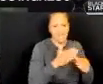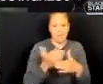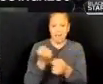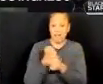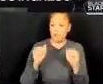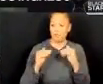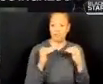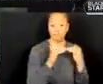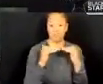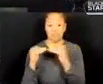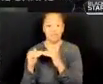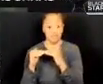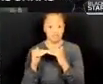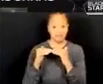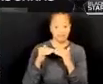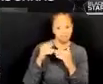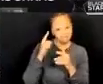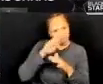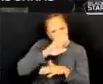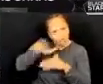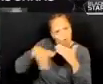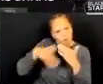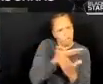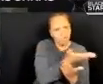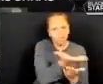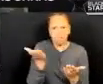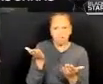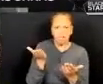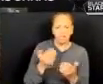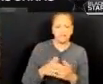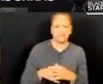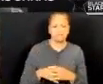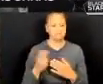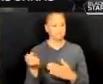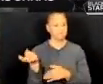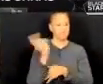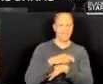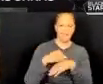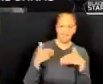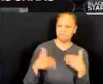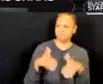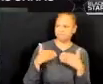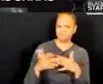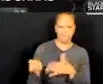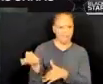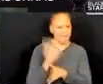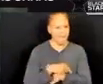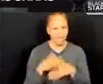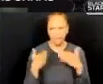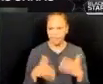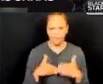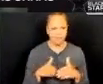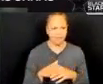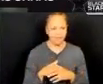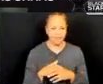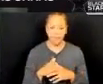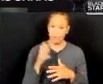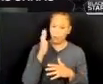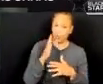a day, what a day that will be. But until then,